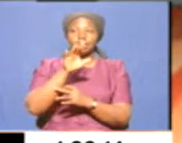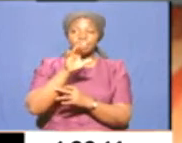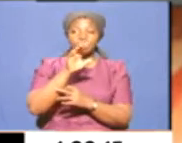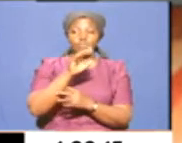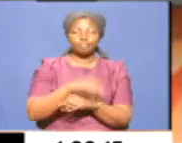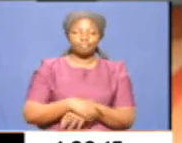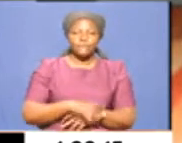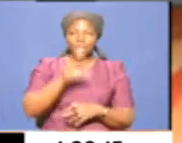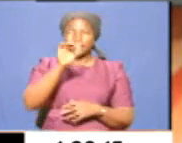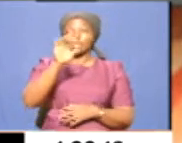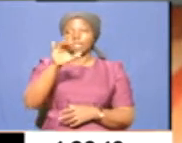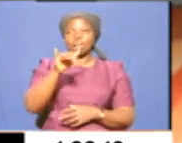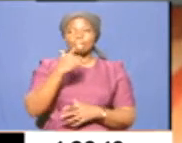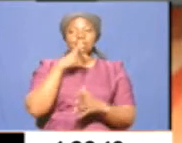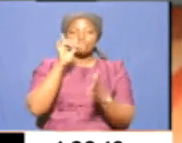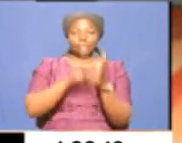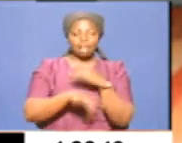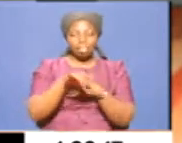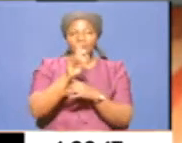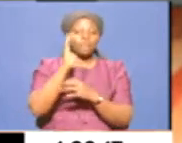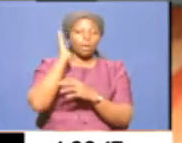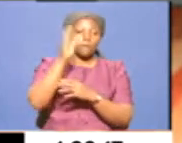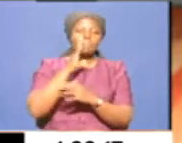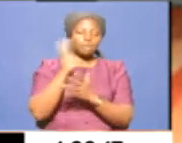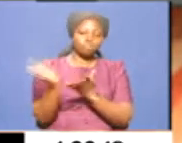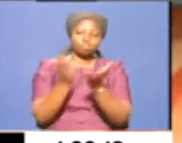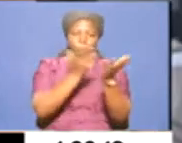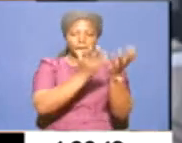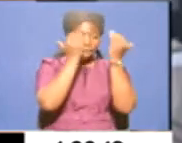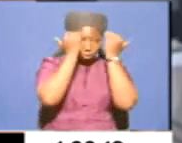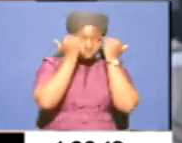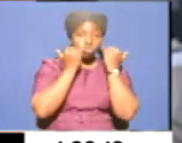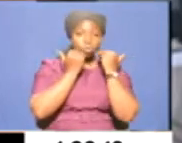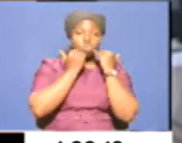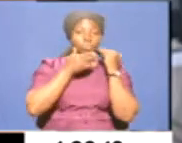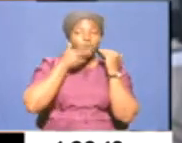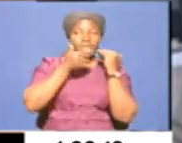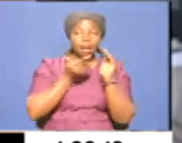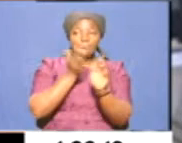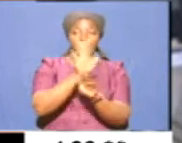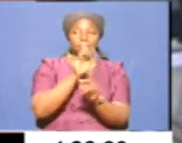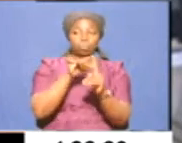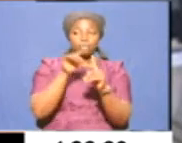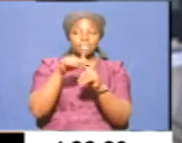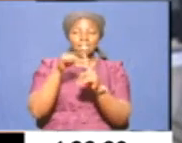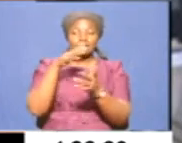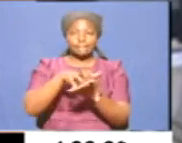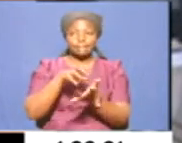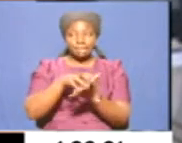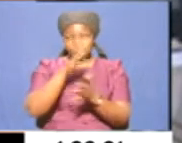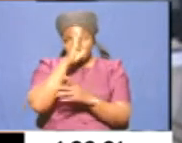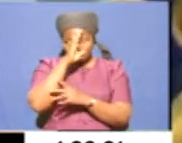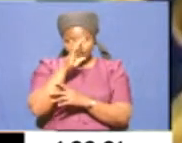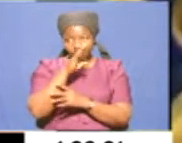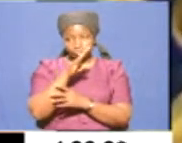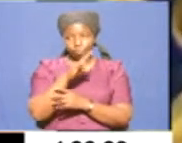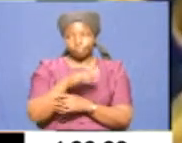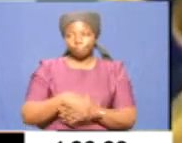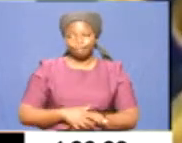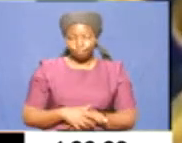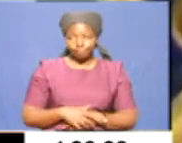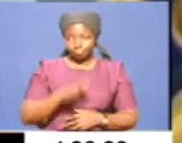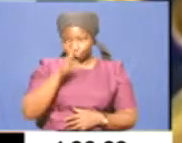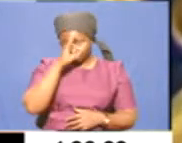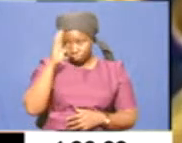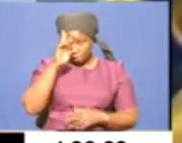he will be arraigned in court to answer to murder charges. Ngoma Police Commander David Mathias said Ibrahim